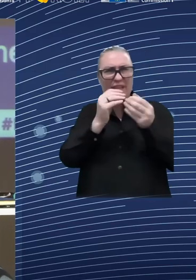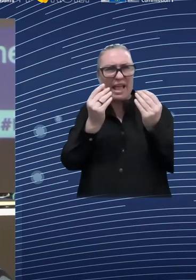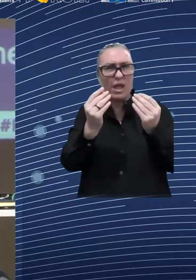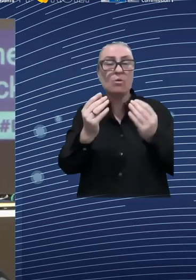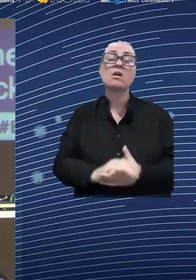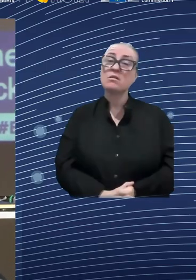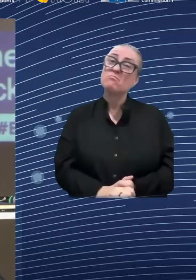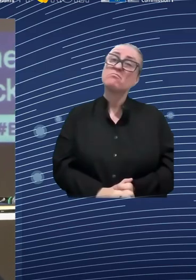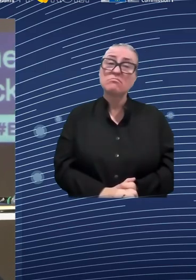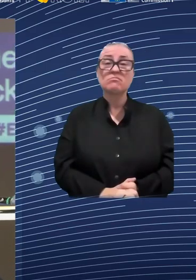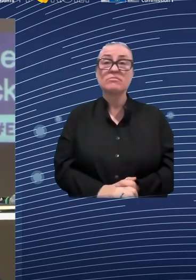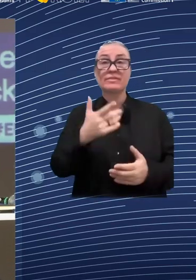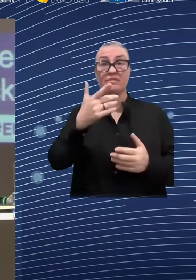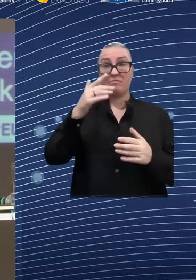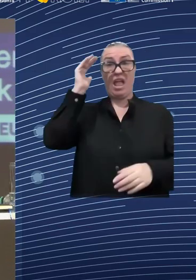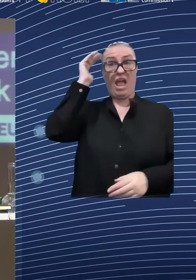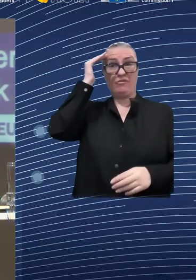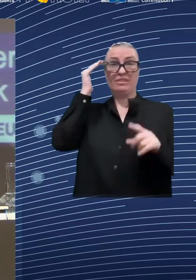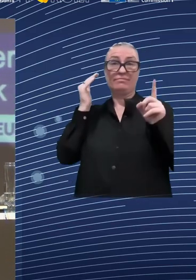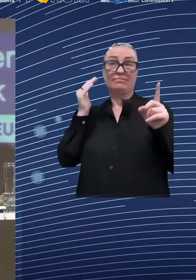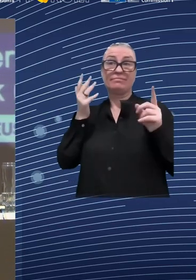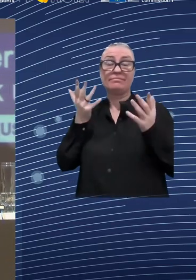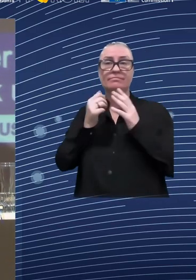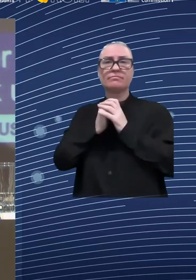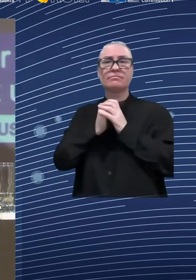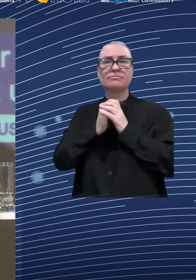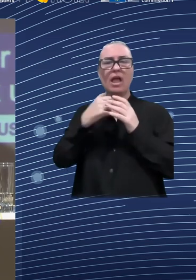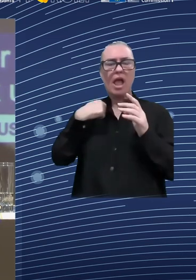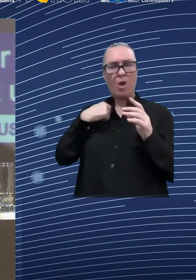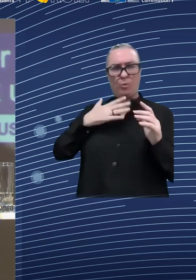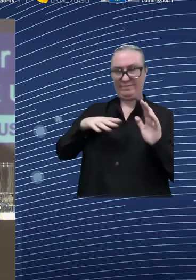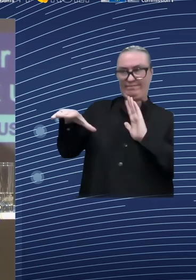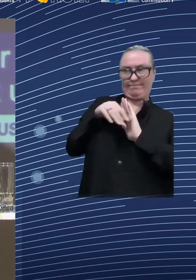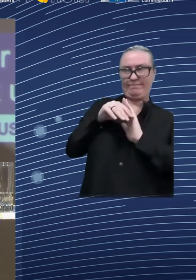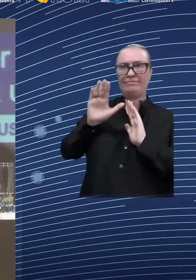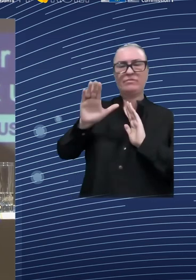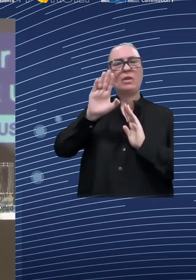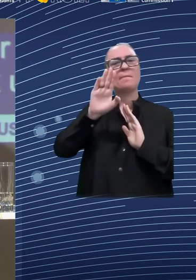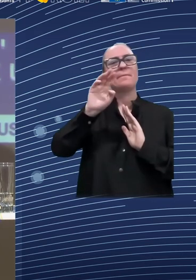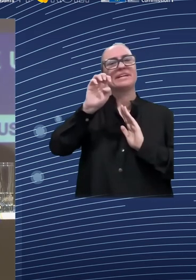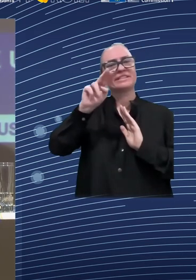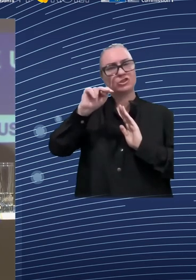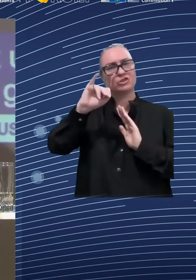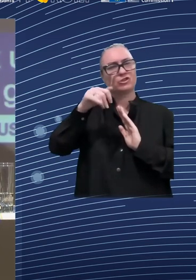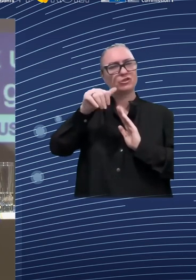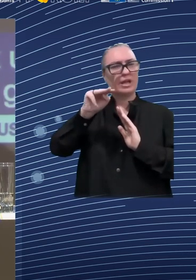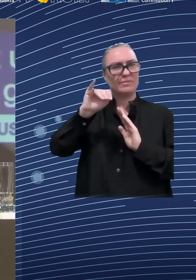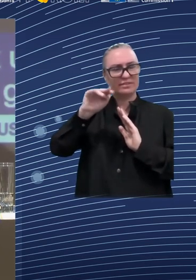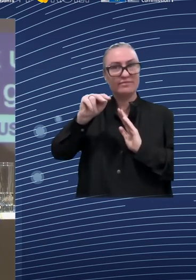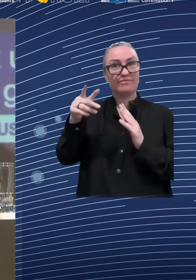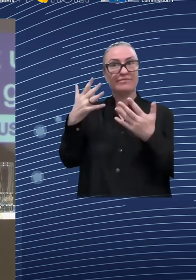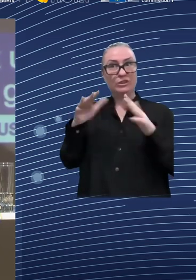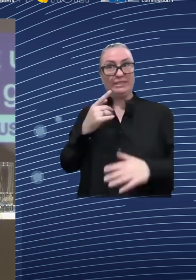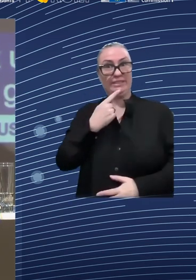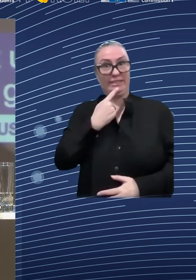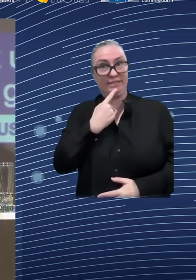initiatives that are growing from the ground up within the system in Ireland. And, you know, that's based on the fact that our higher